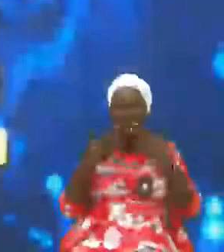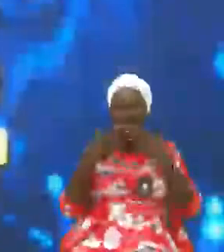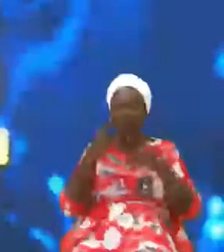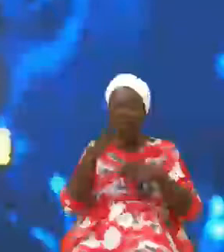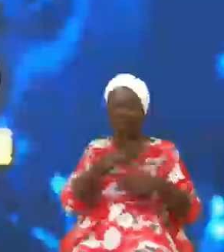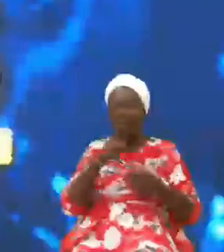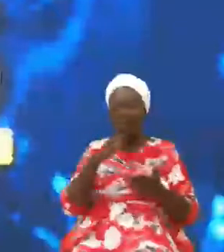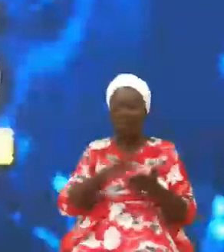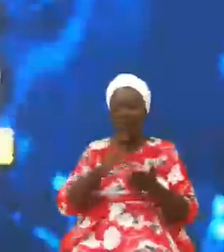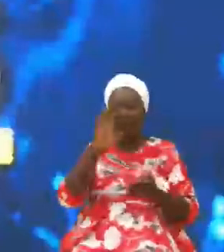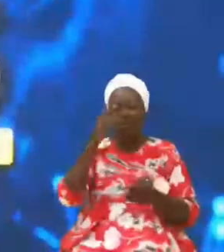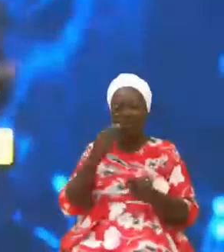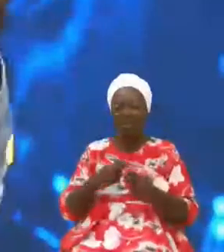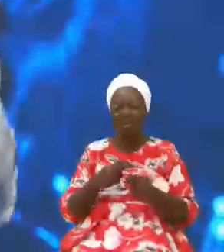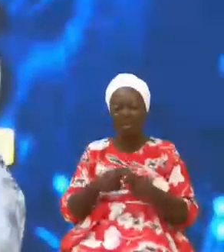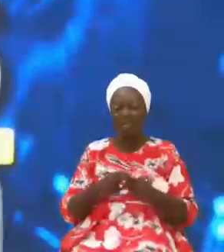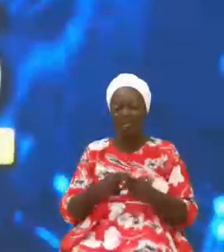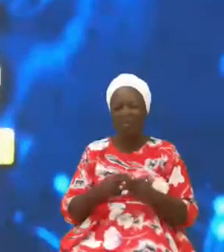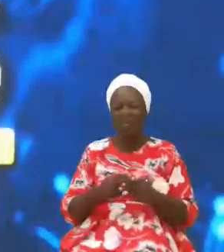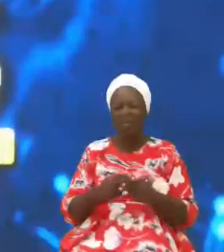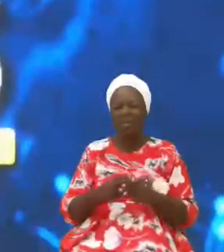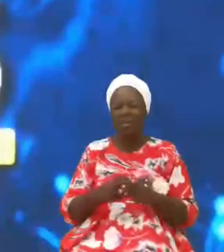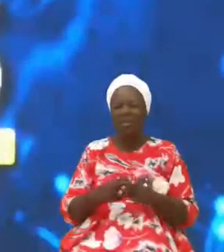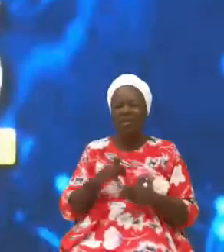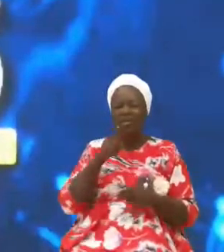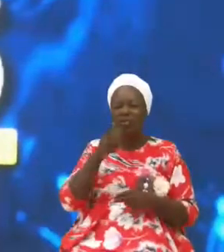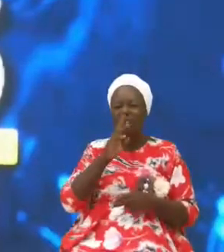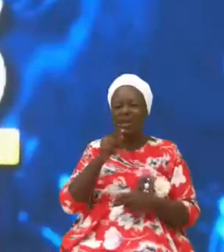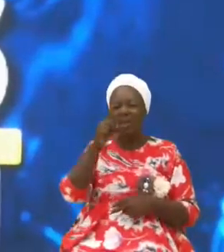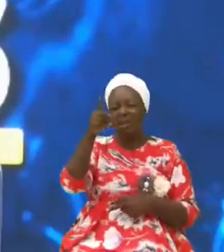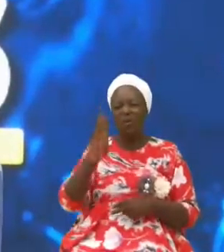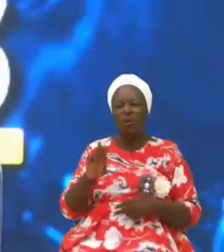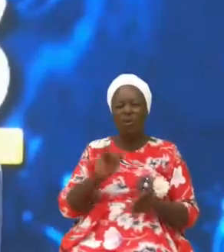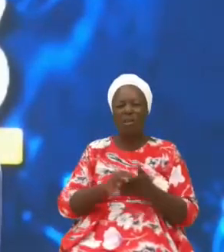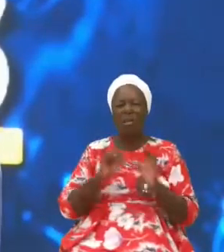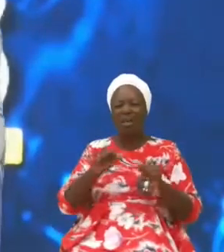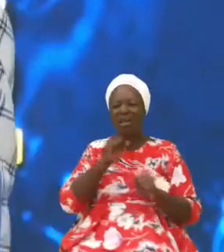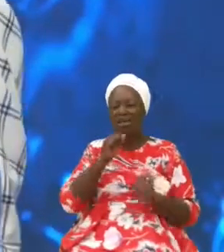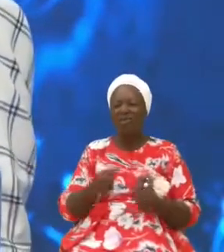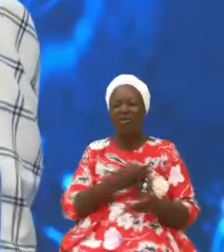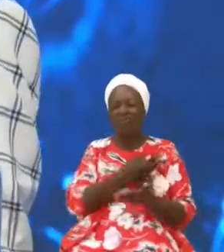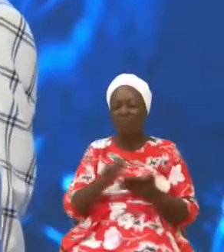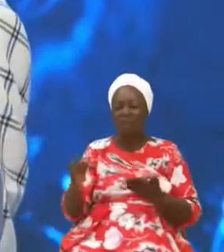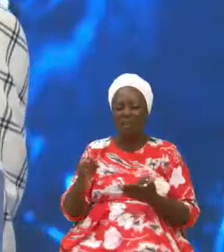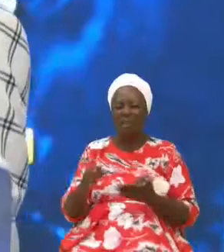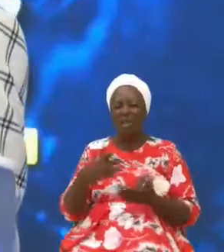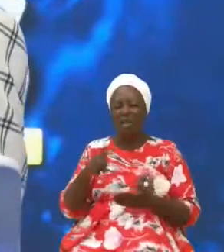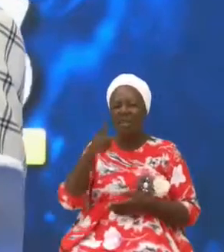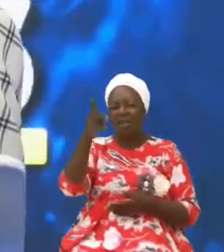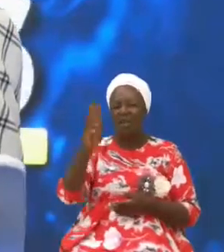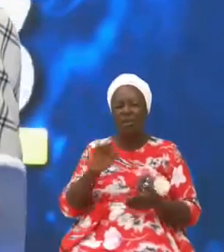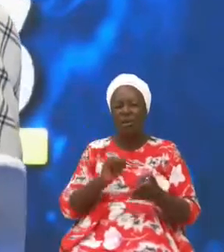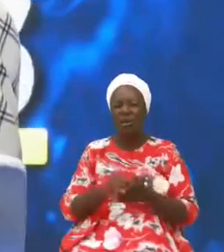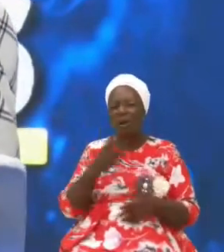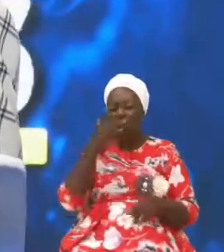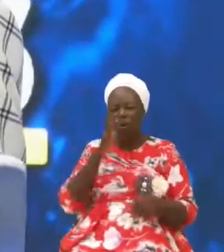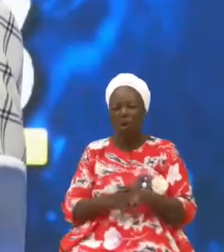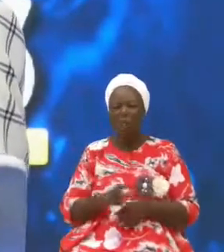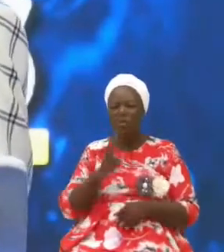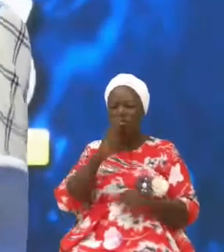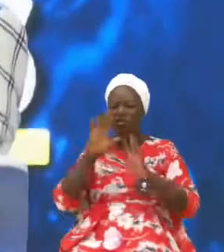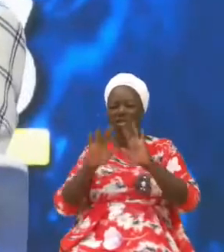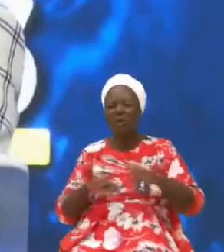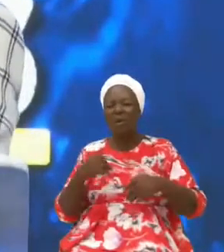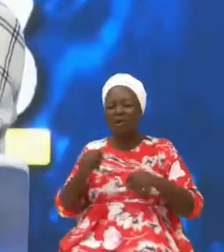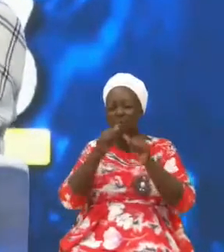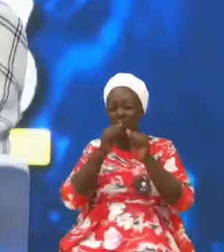name, we thank you and glorify your name. You're the God that cannot fail. The God